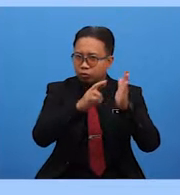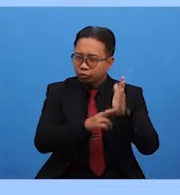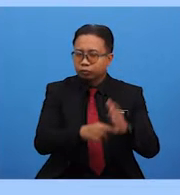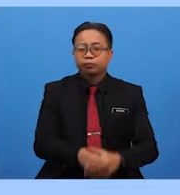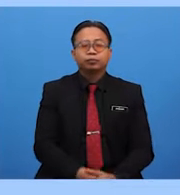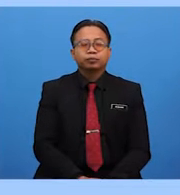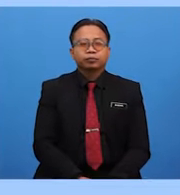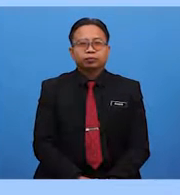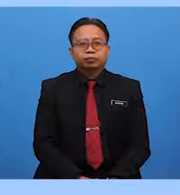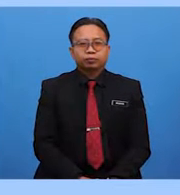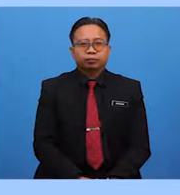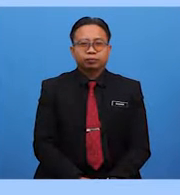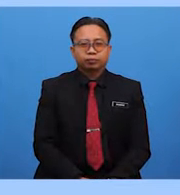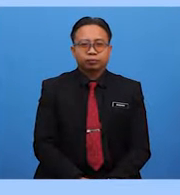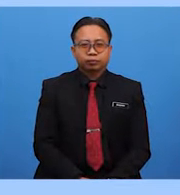another one. Are you ready?